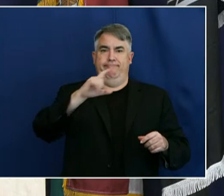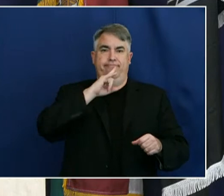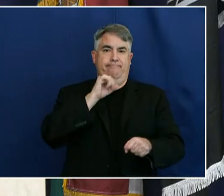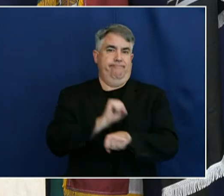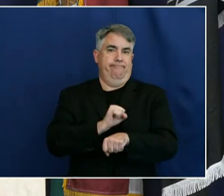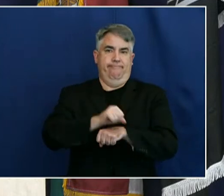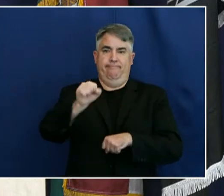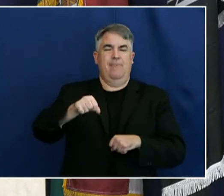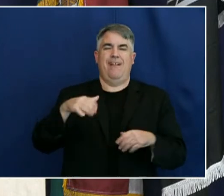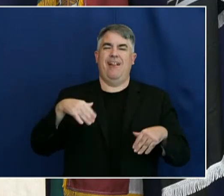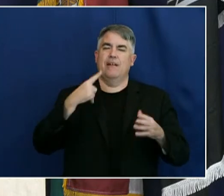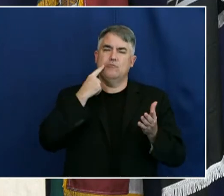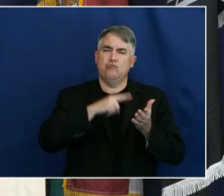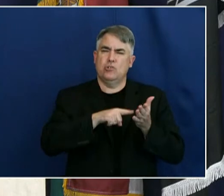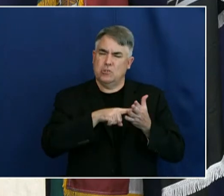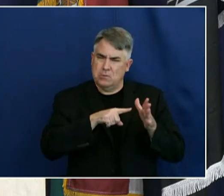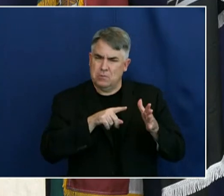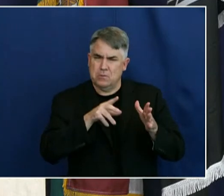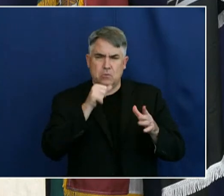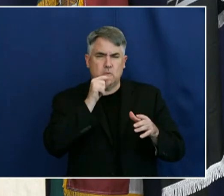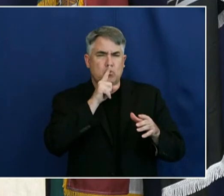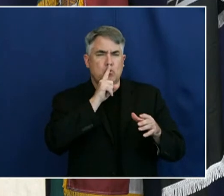variant it results in more